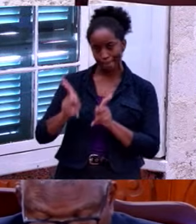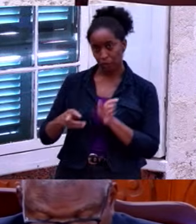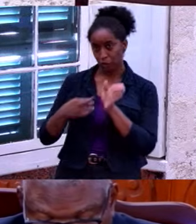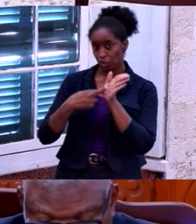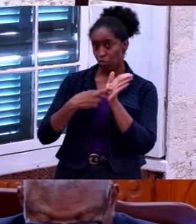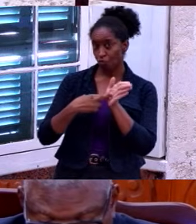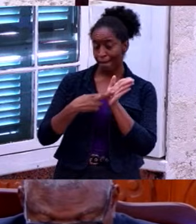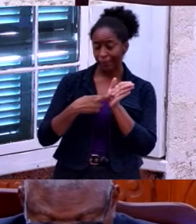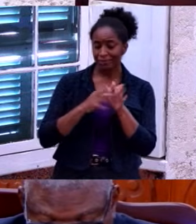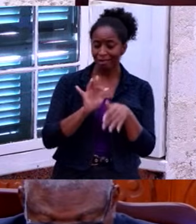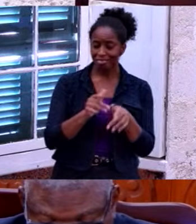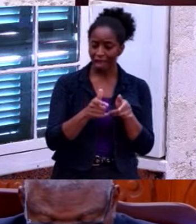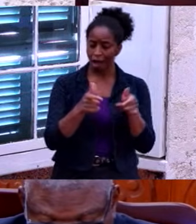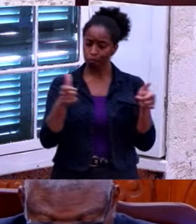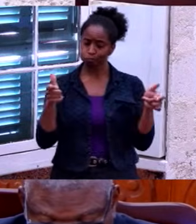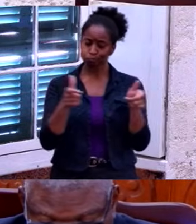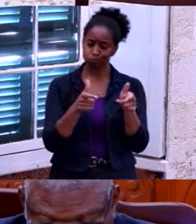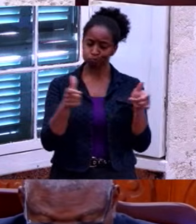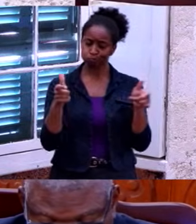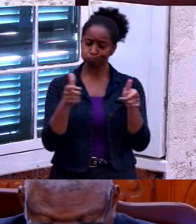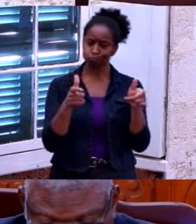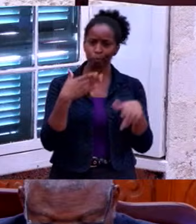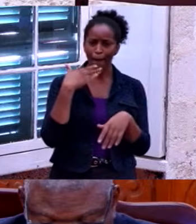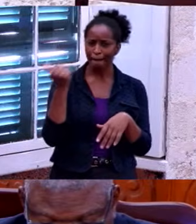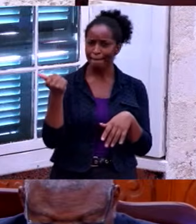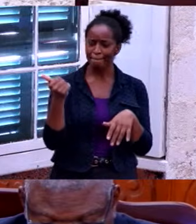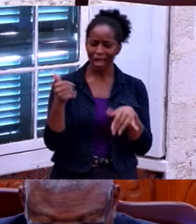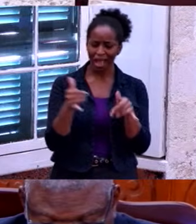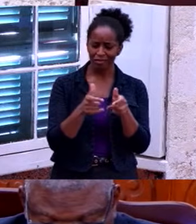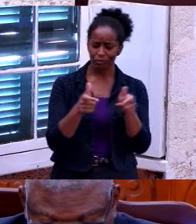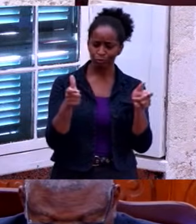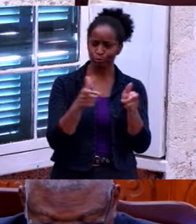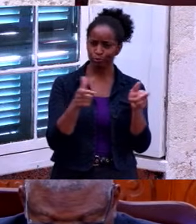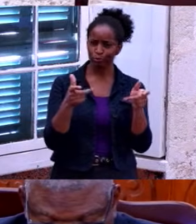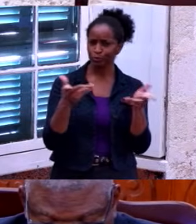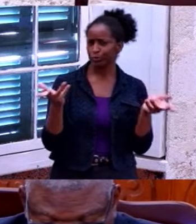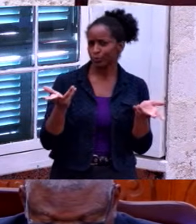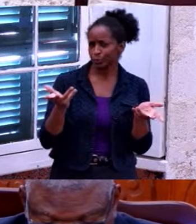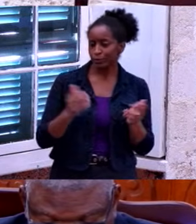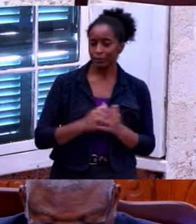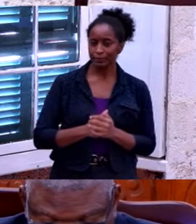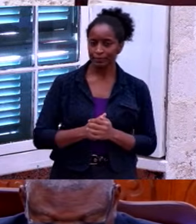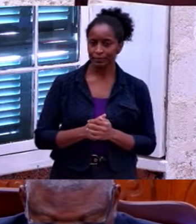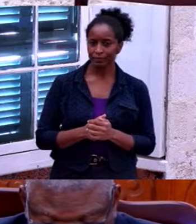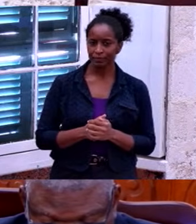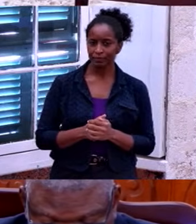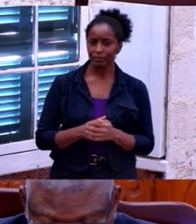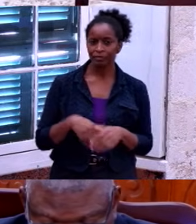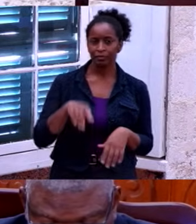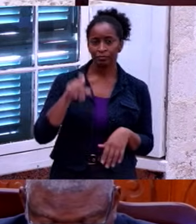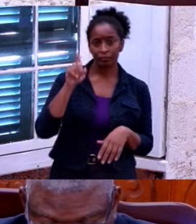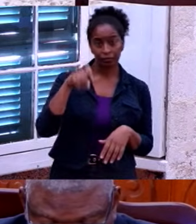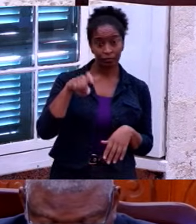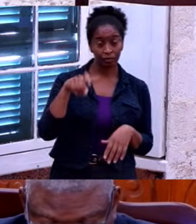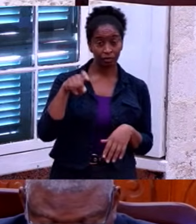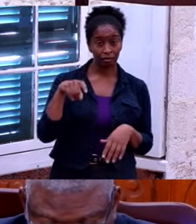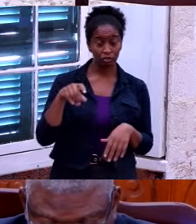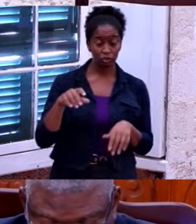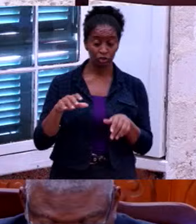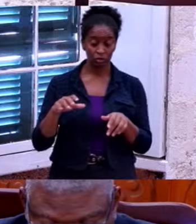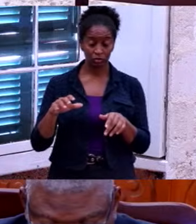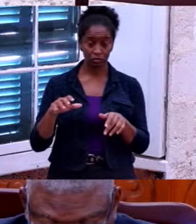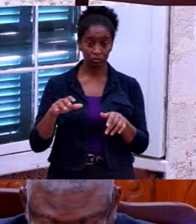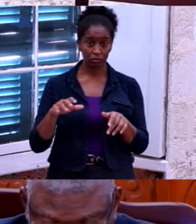to shrink constituencies in order, when I say shrink, collapse constituencies and make them